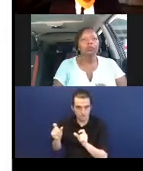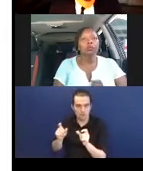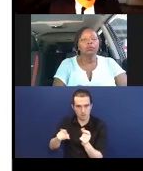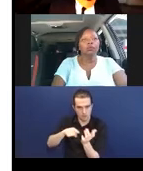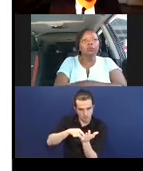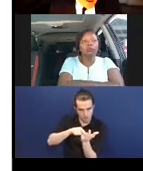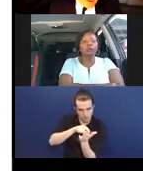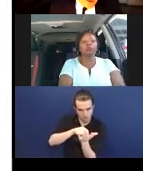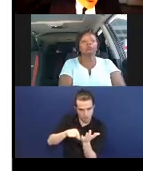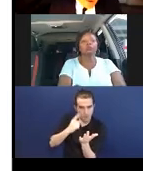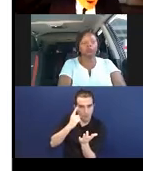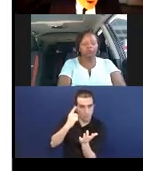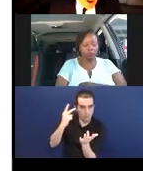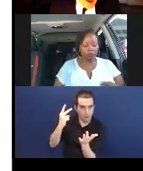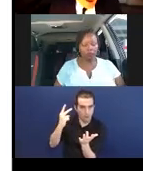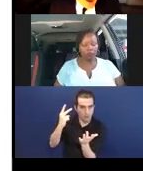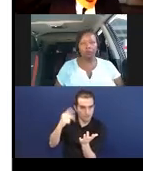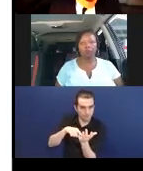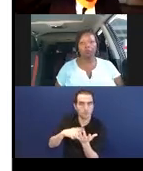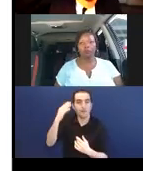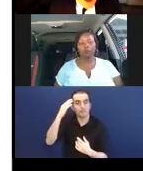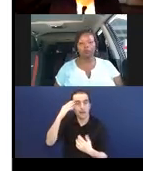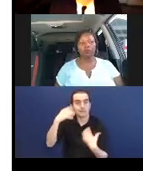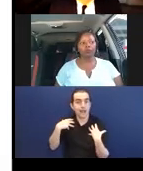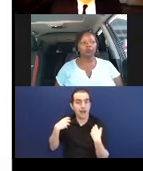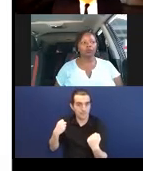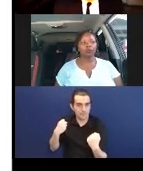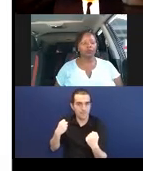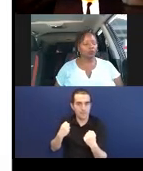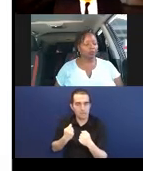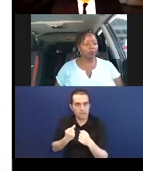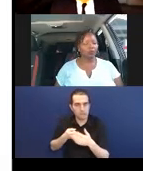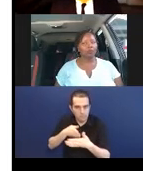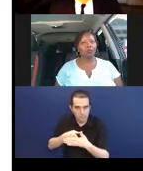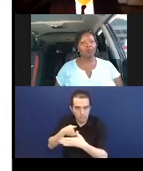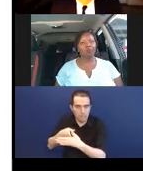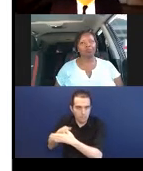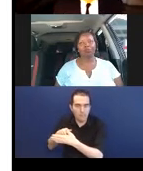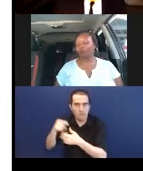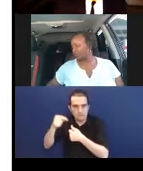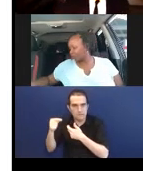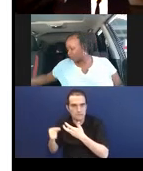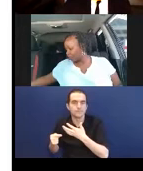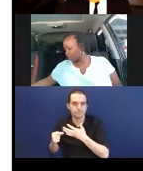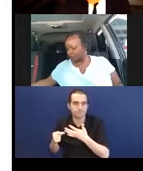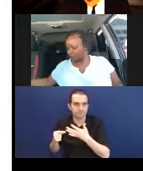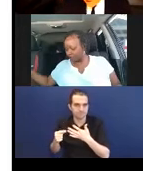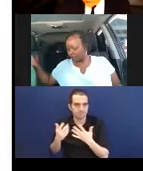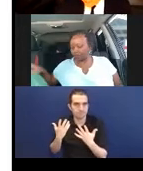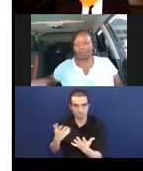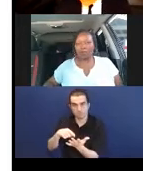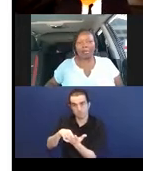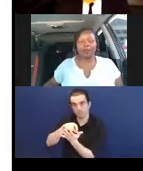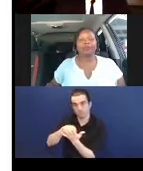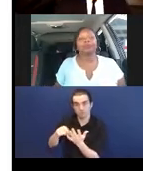to hand over now to our acting chair, Sarah, to start the introduction. Sarah.